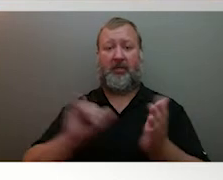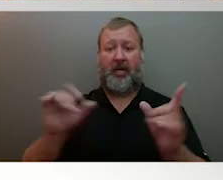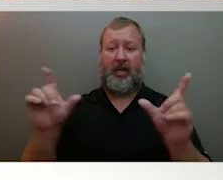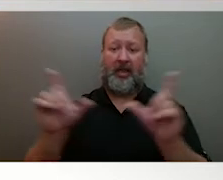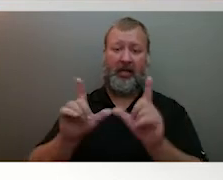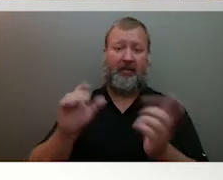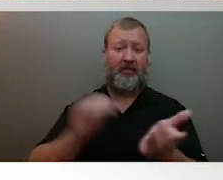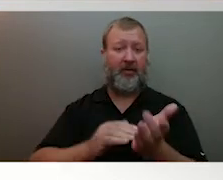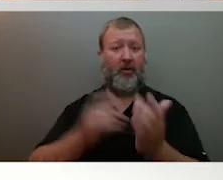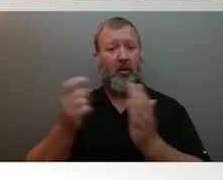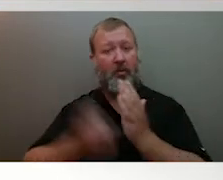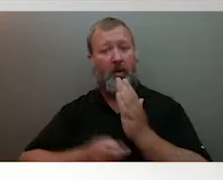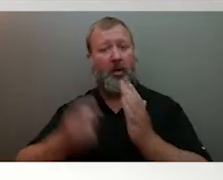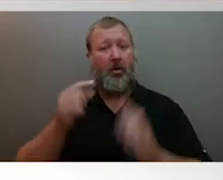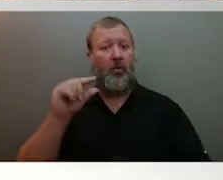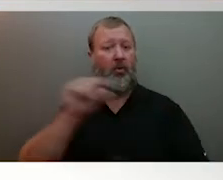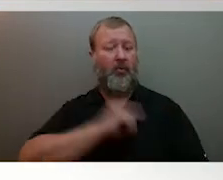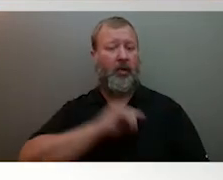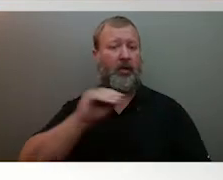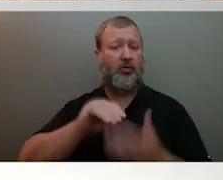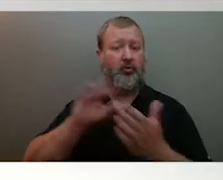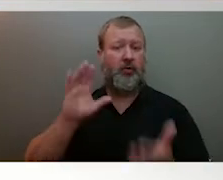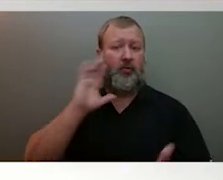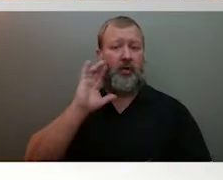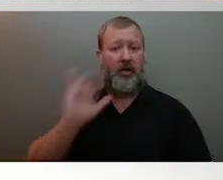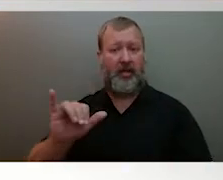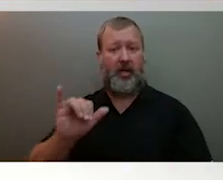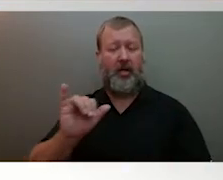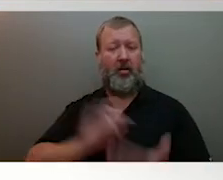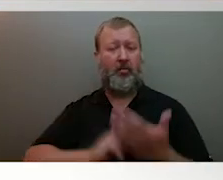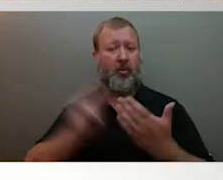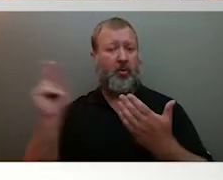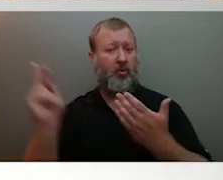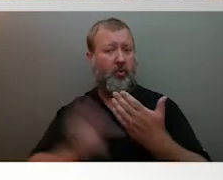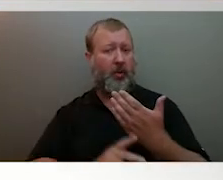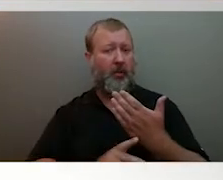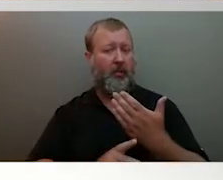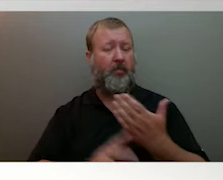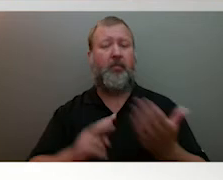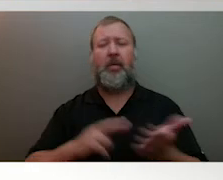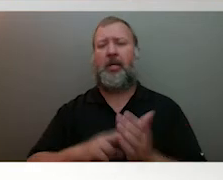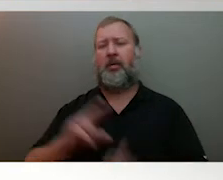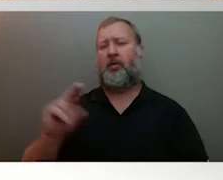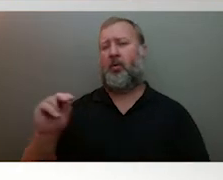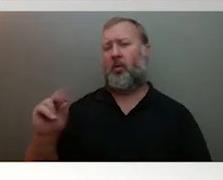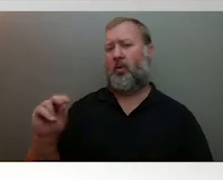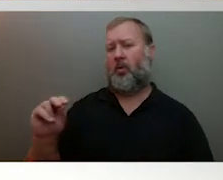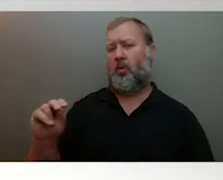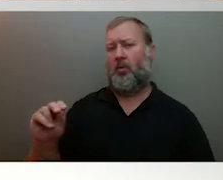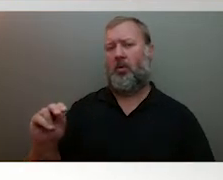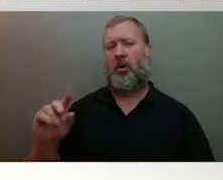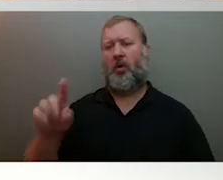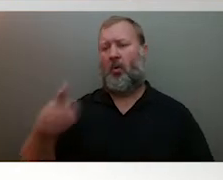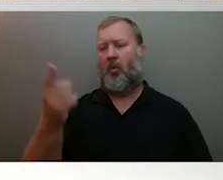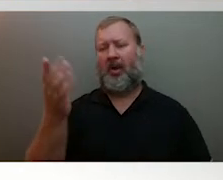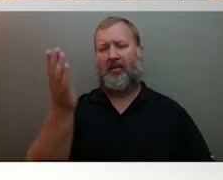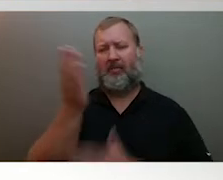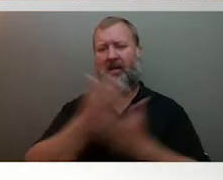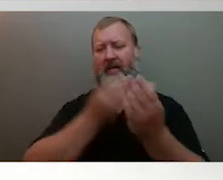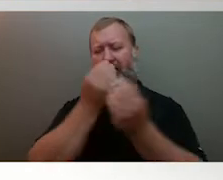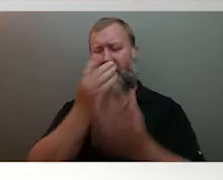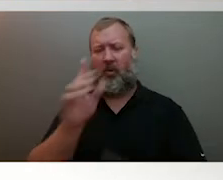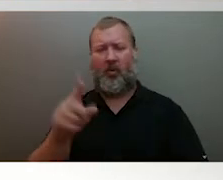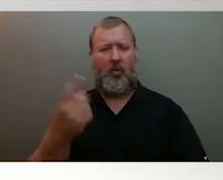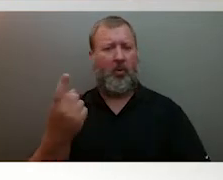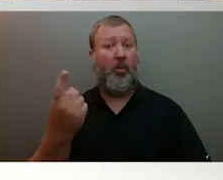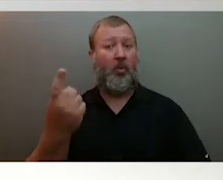automatically qualify the student eligible for the hospital homebound program? No. That is just one piece of the data that they're using.